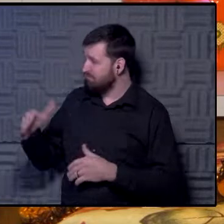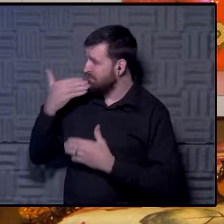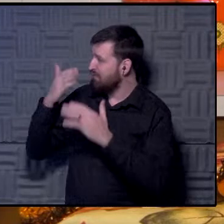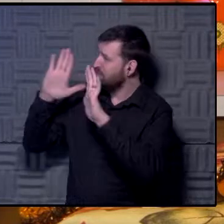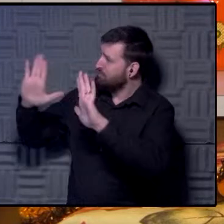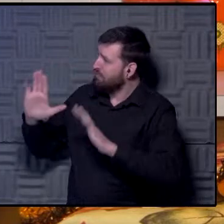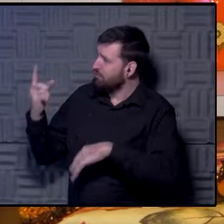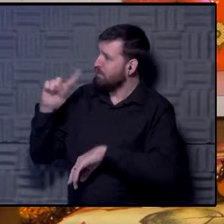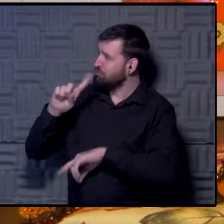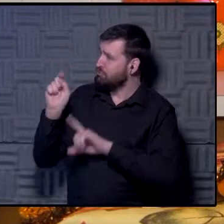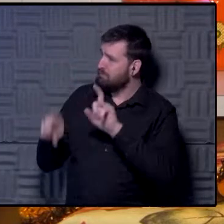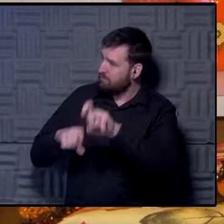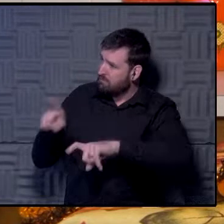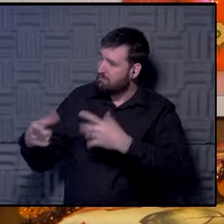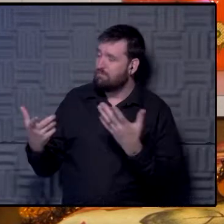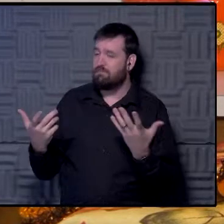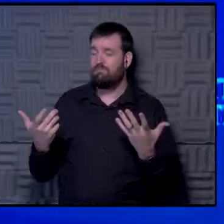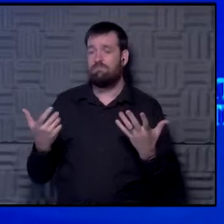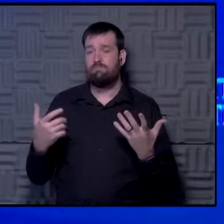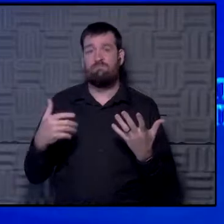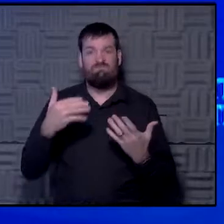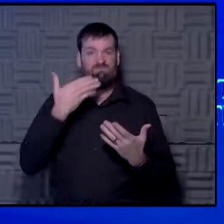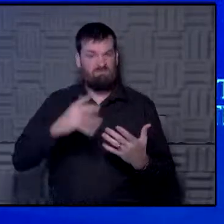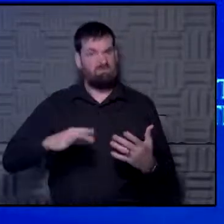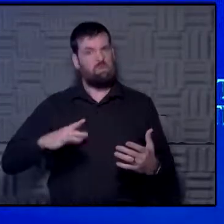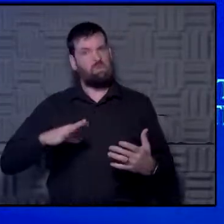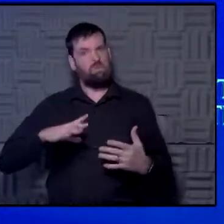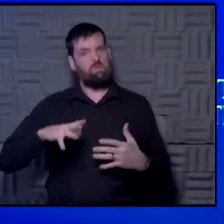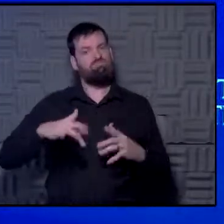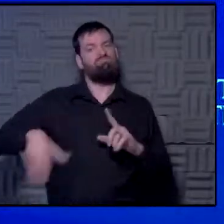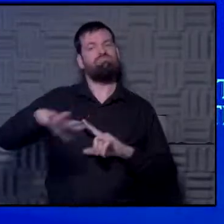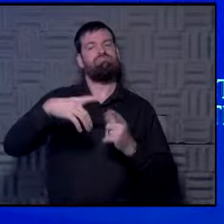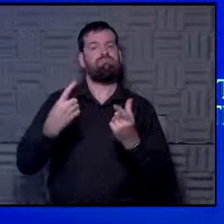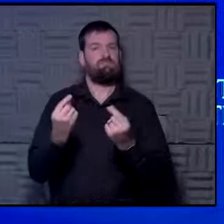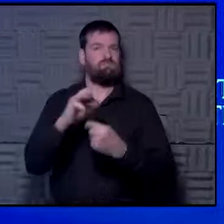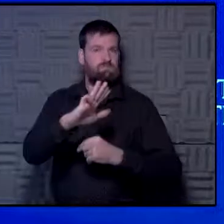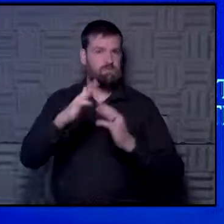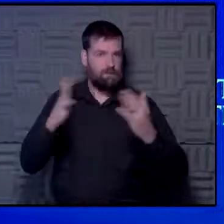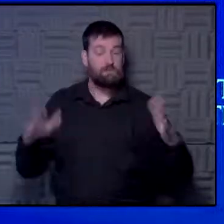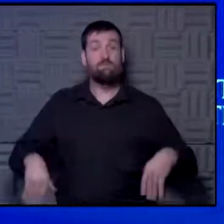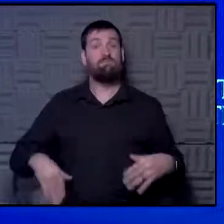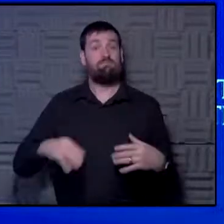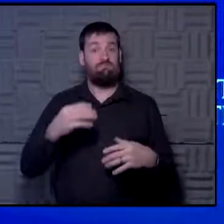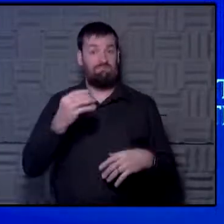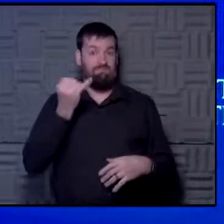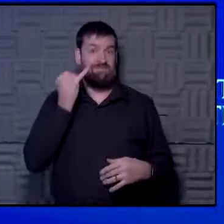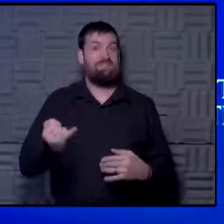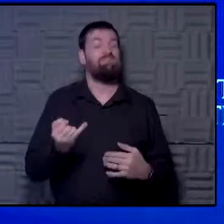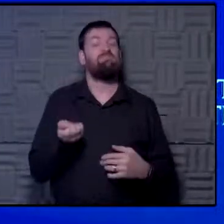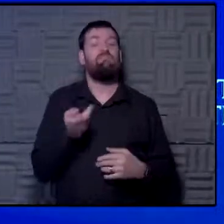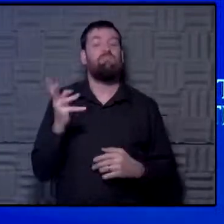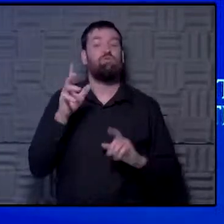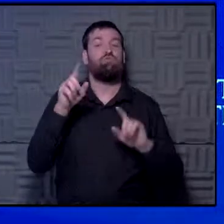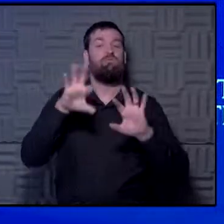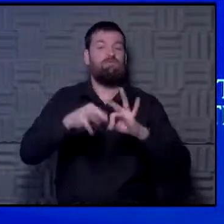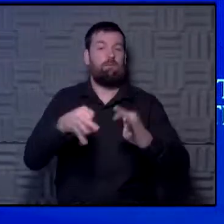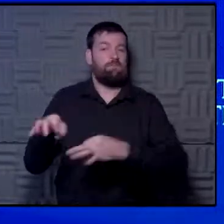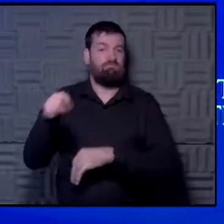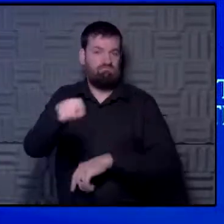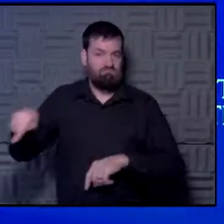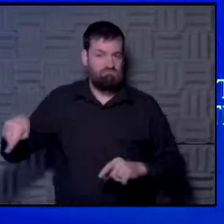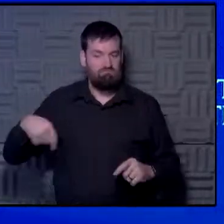for Halloween, I think you can do some cool things around your house. So here's an idea. I've heard a couple of families who have talked